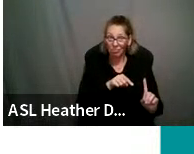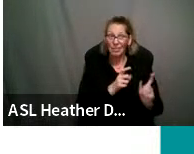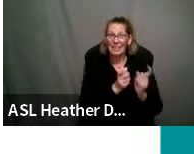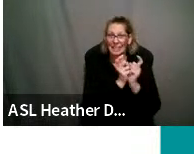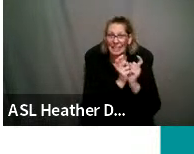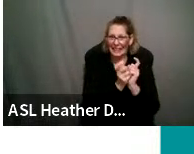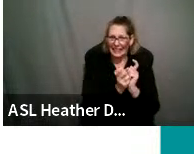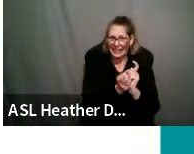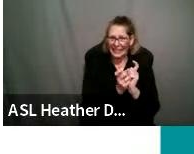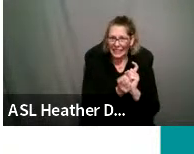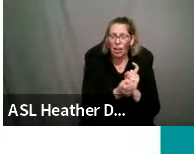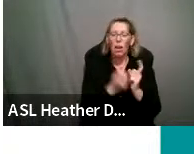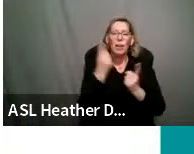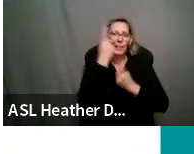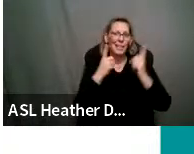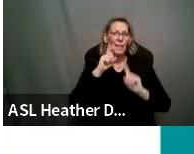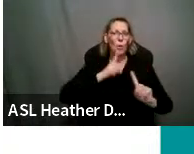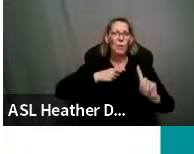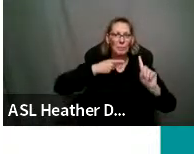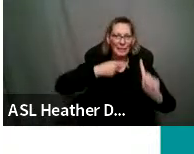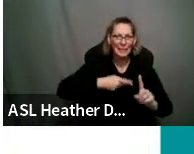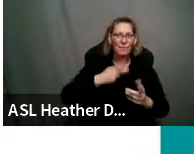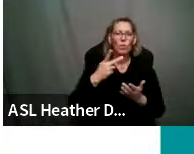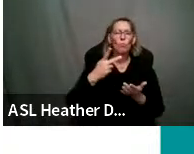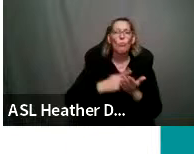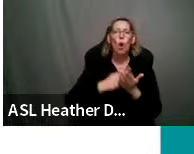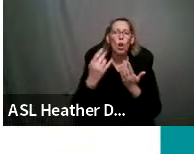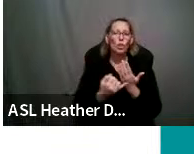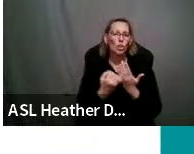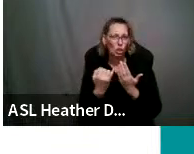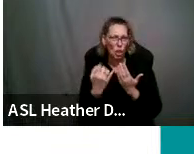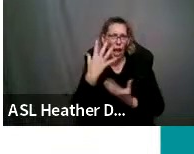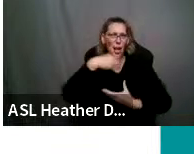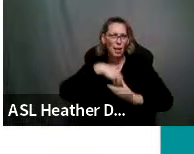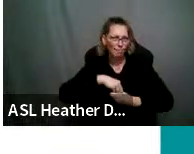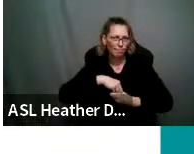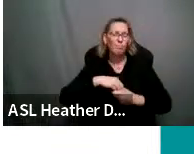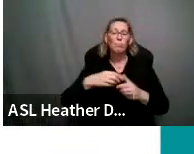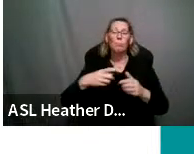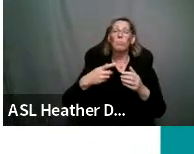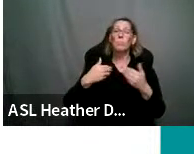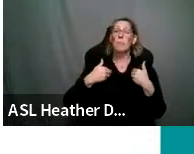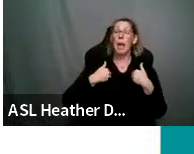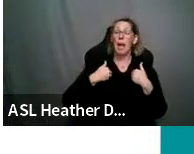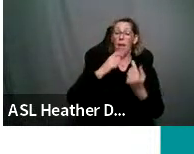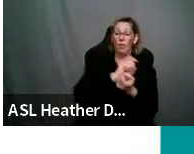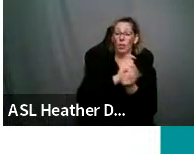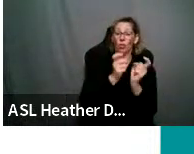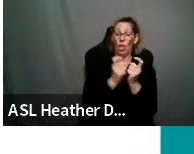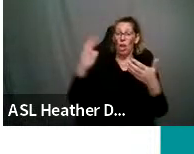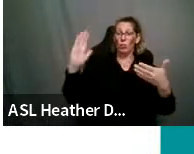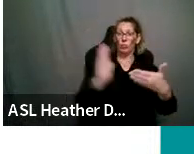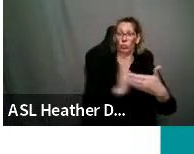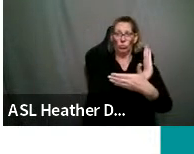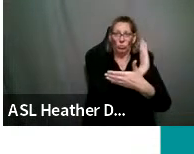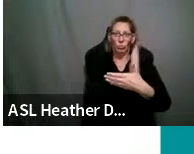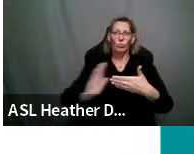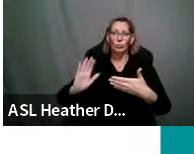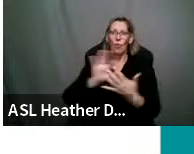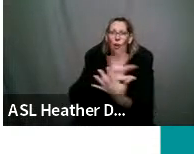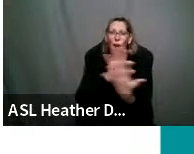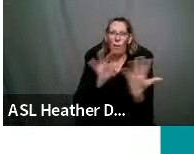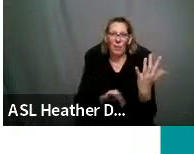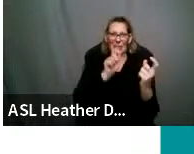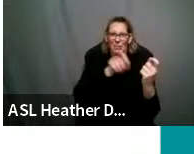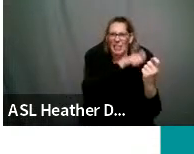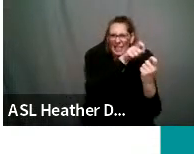refinements that are considered for specific project components, and they represent a range of potential options for the design of that